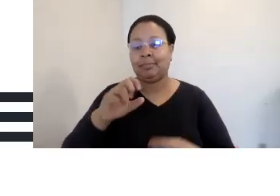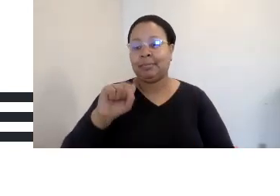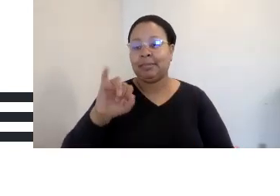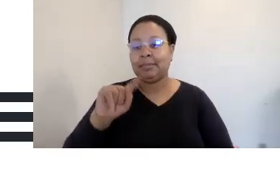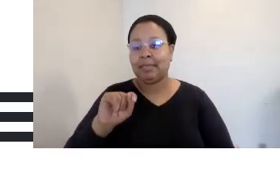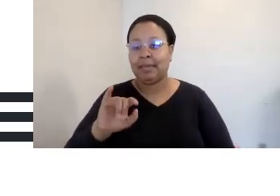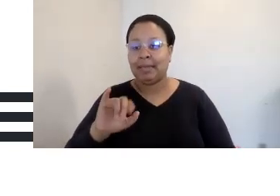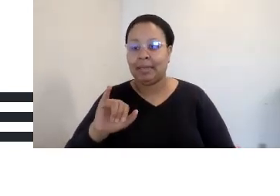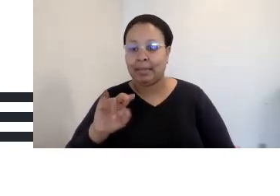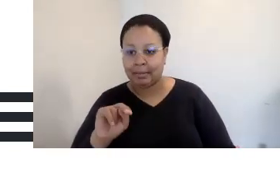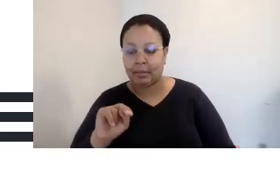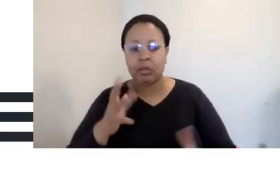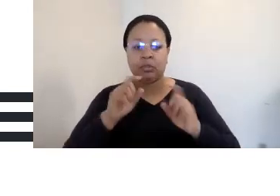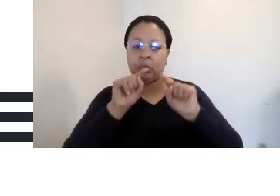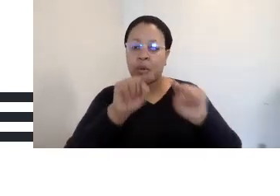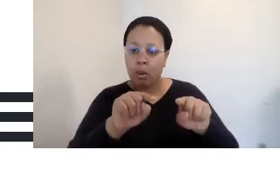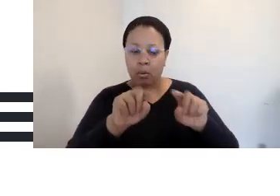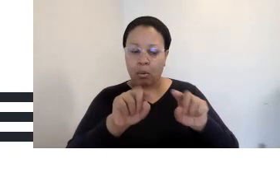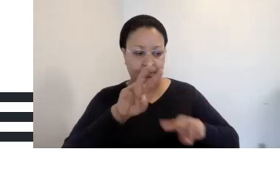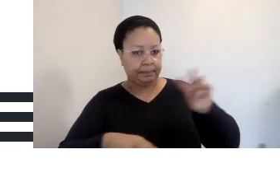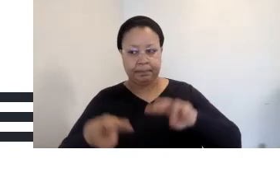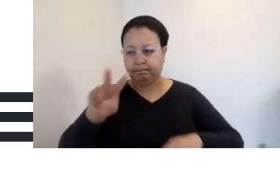space. So plan ahead.